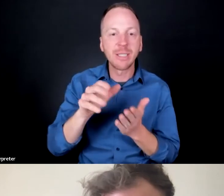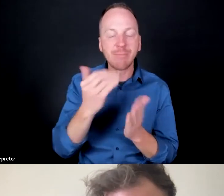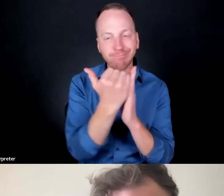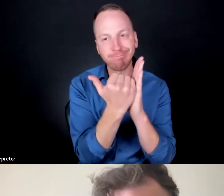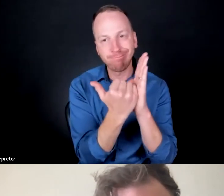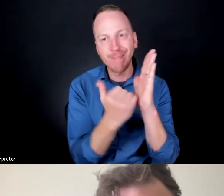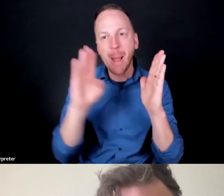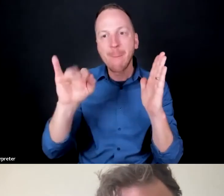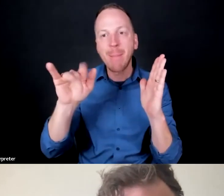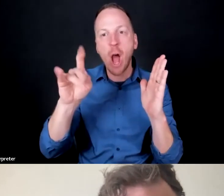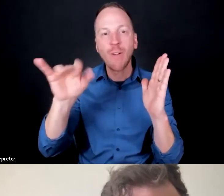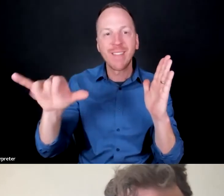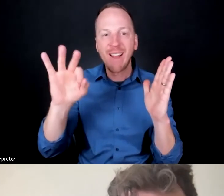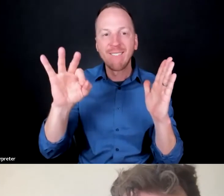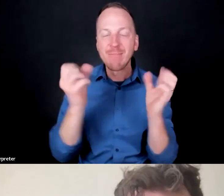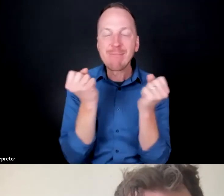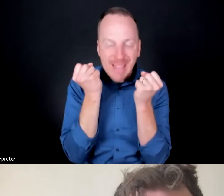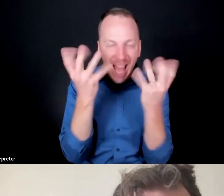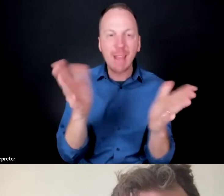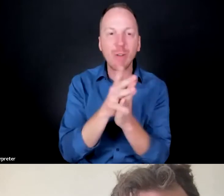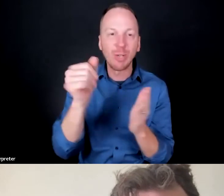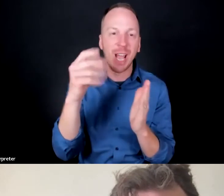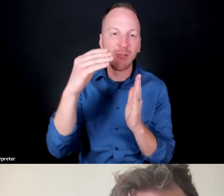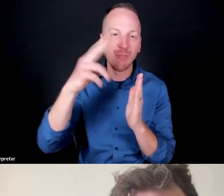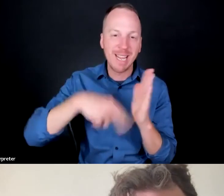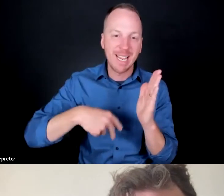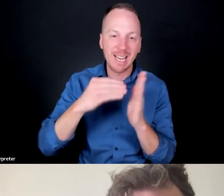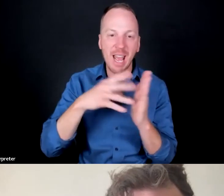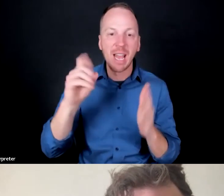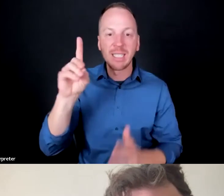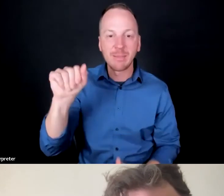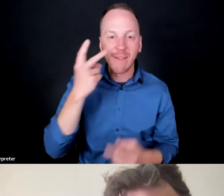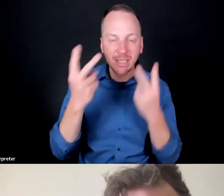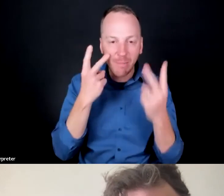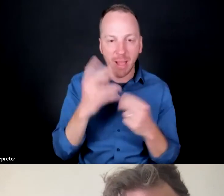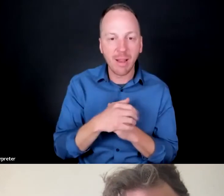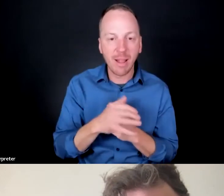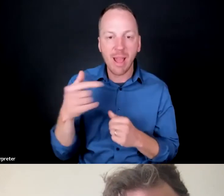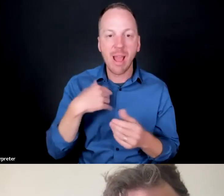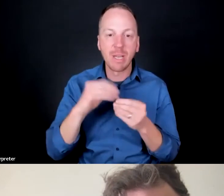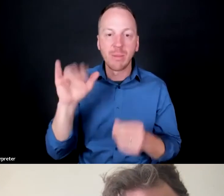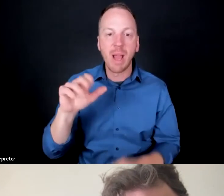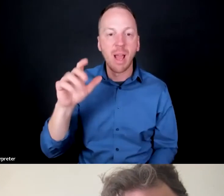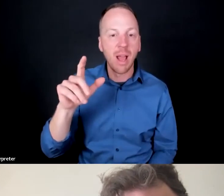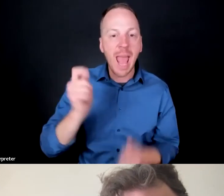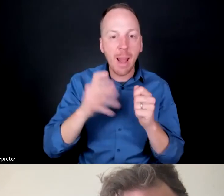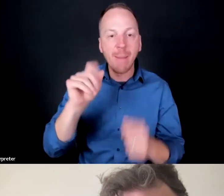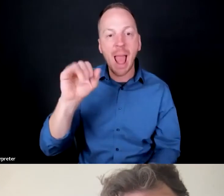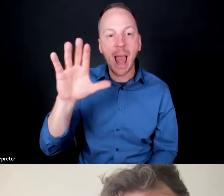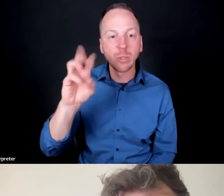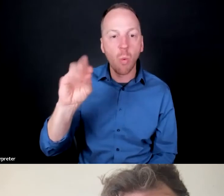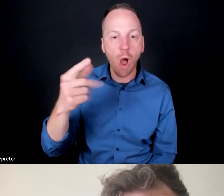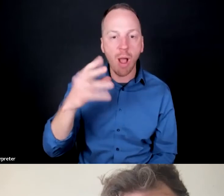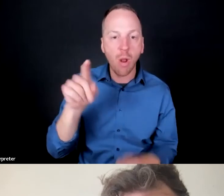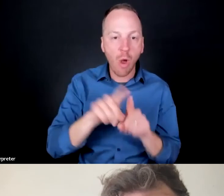of a gazillion books that you could read. And then, yeah, Disability Visibility, like I said, edited by Alice Wong,